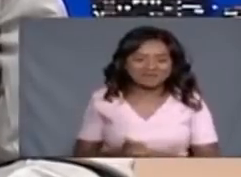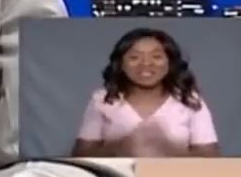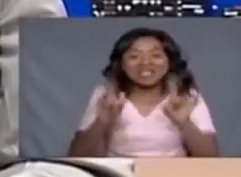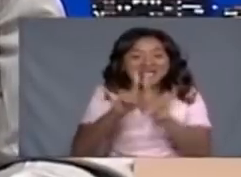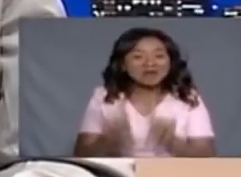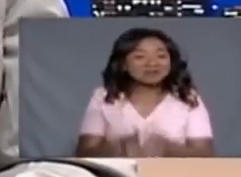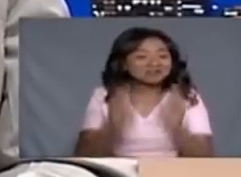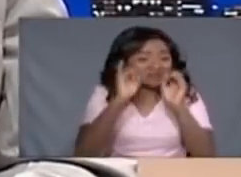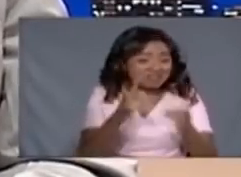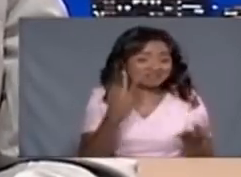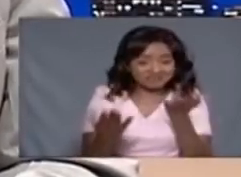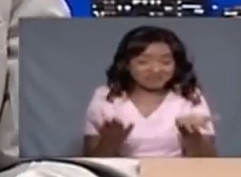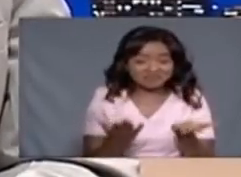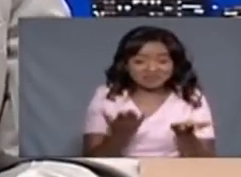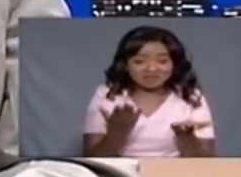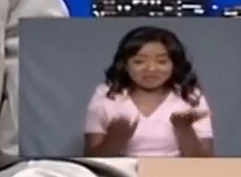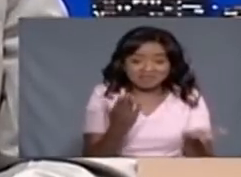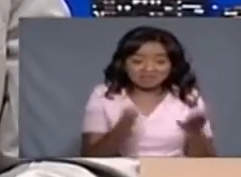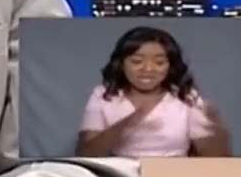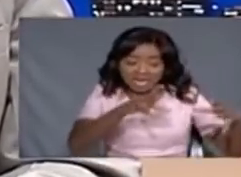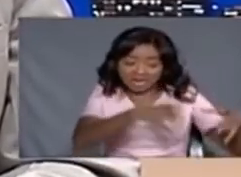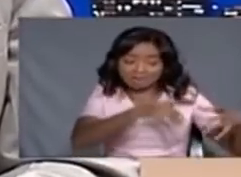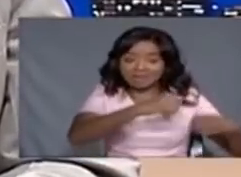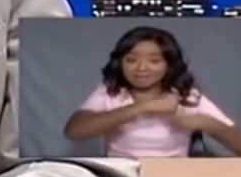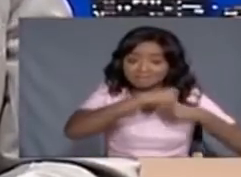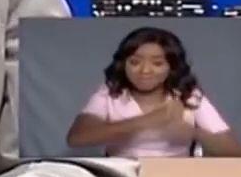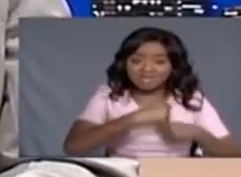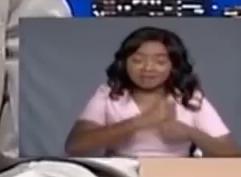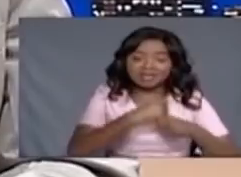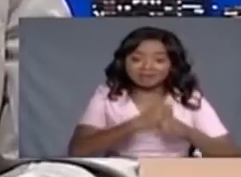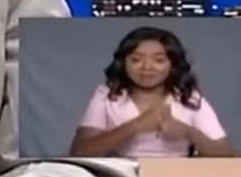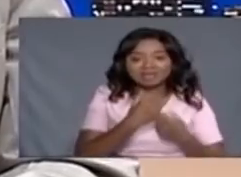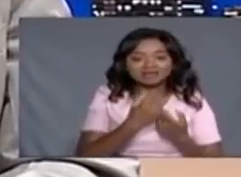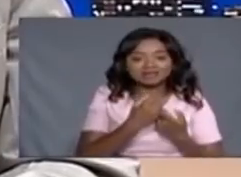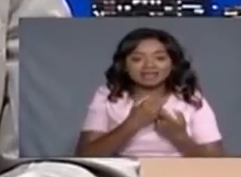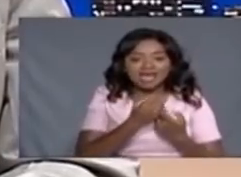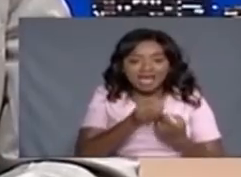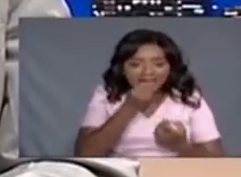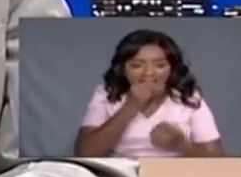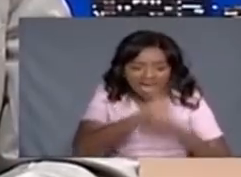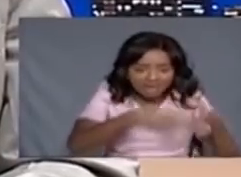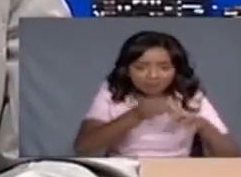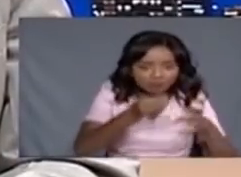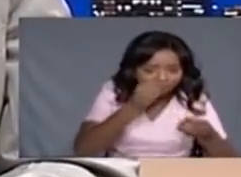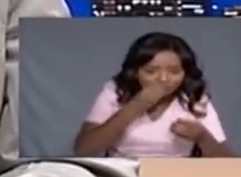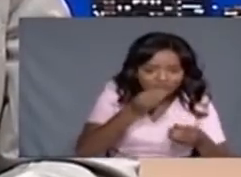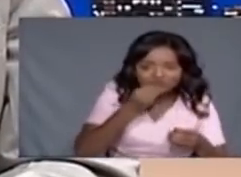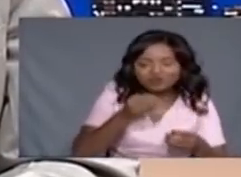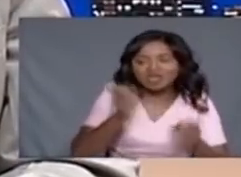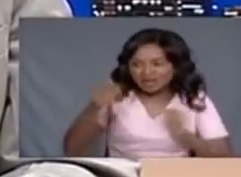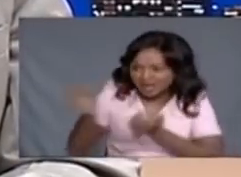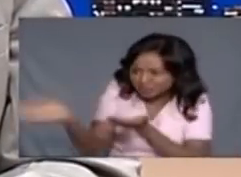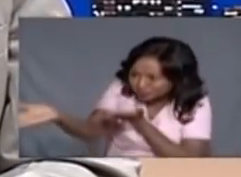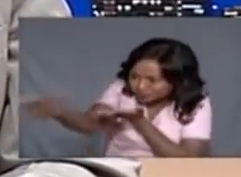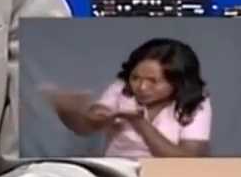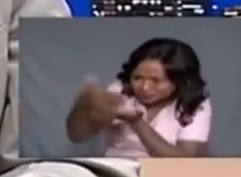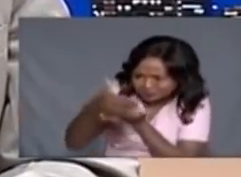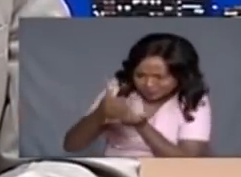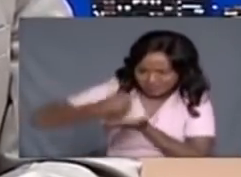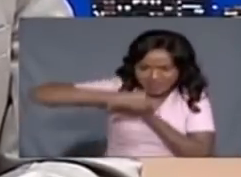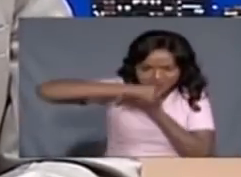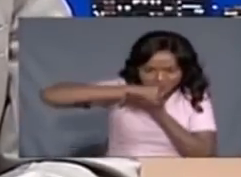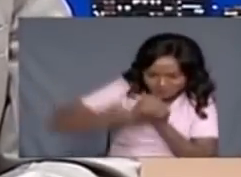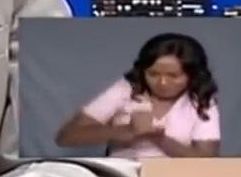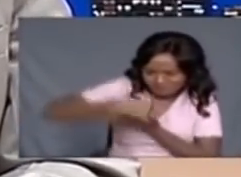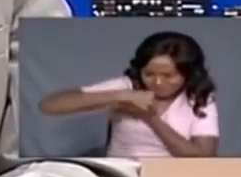the companies that make animal feeds can be able to harvest as many as possible, then they can reduce